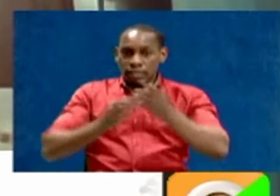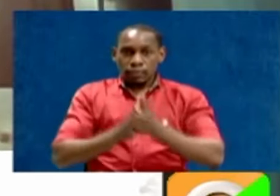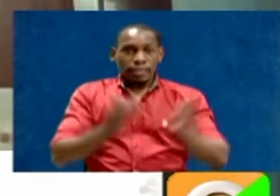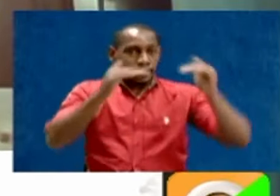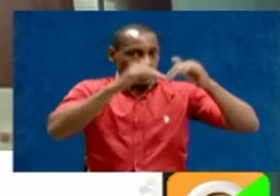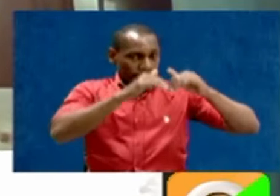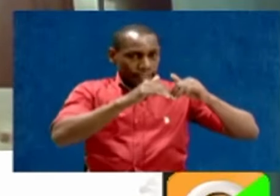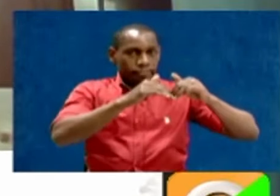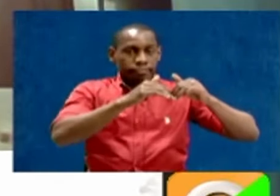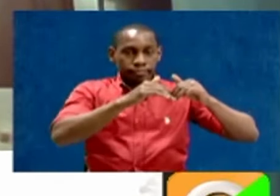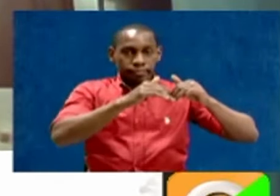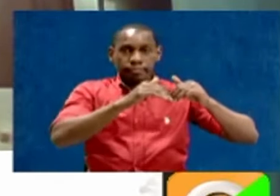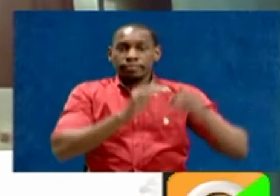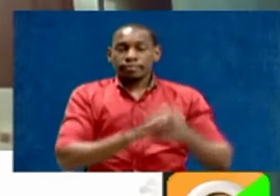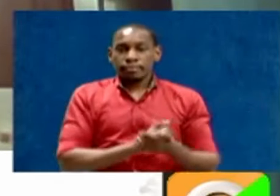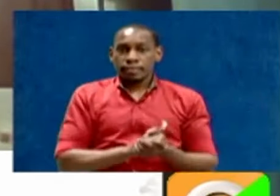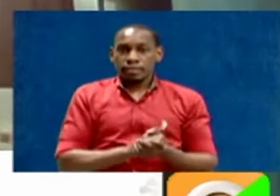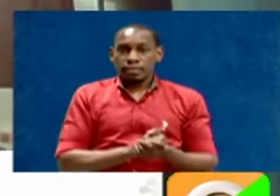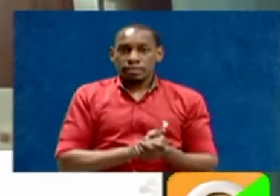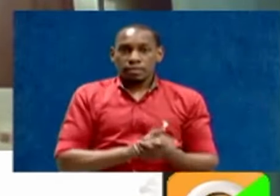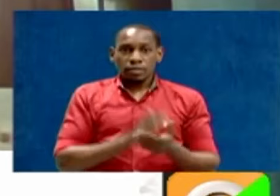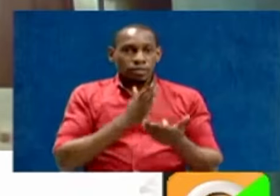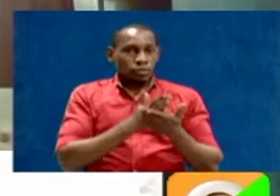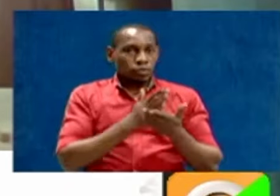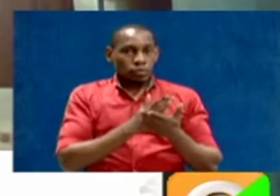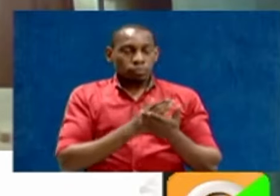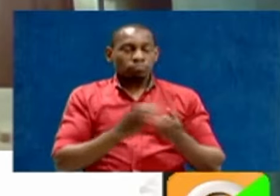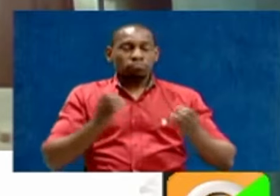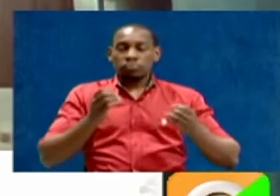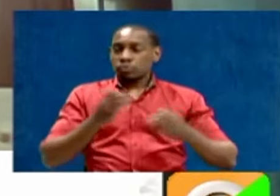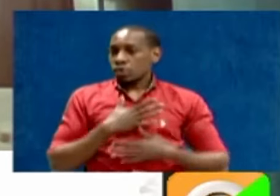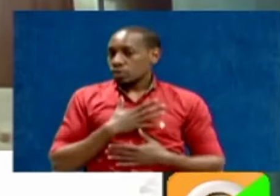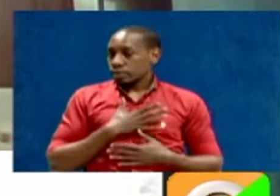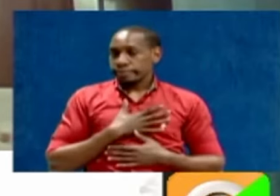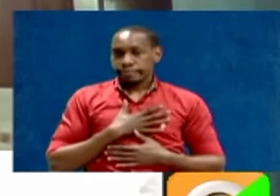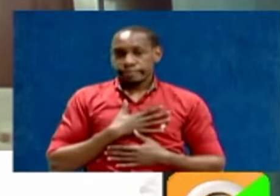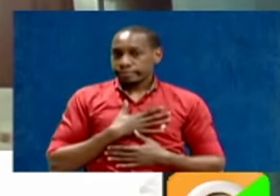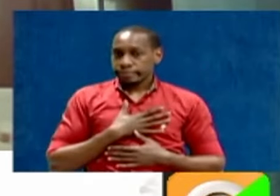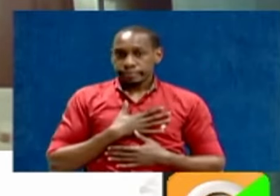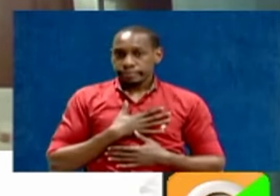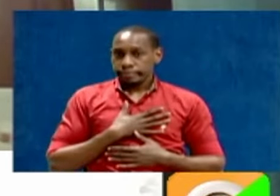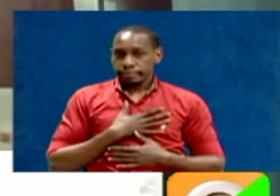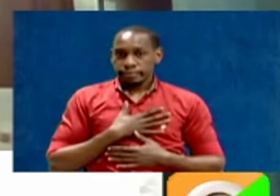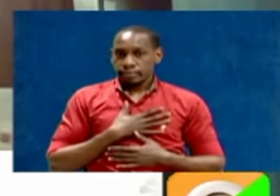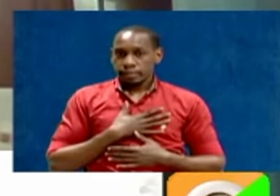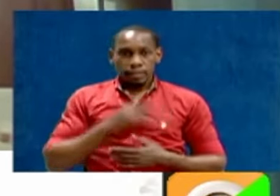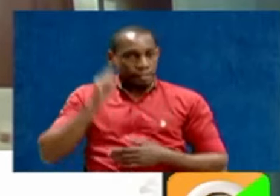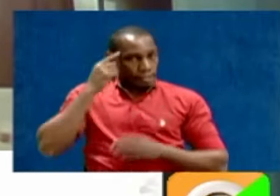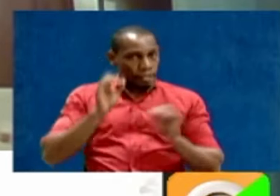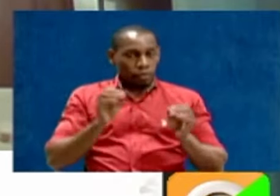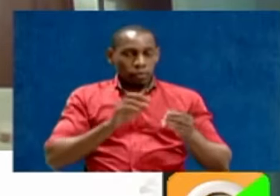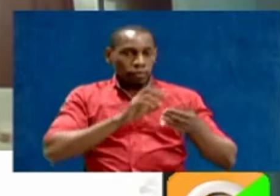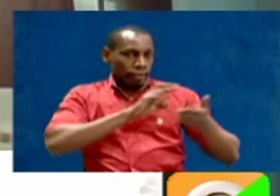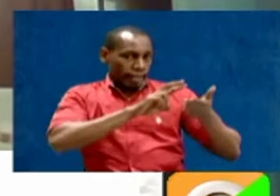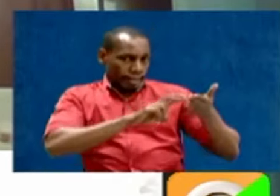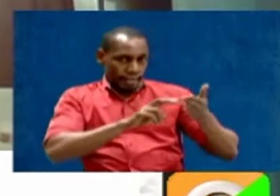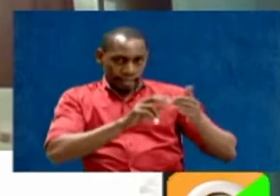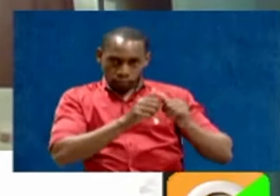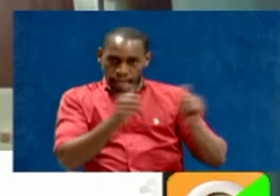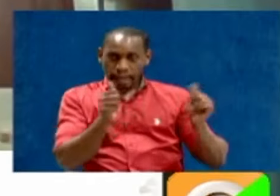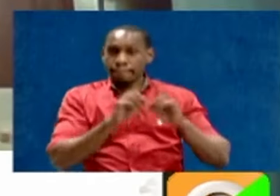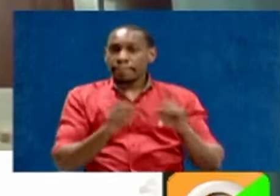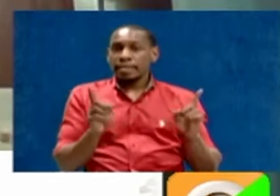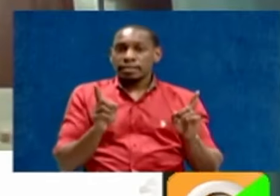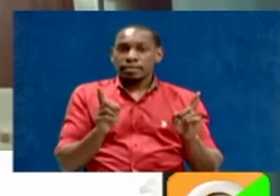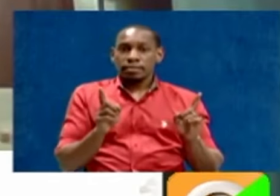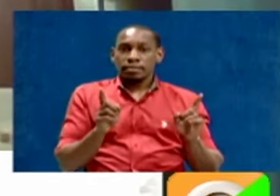meeting. So now I was just basically in shock. I didn't think I'd read it properly,